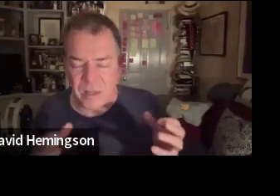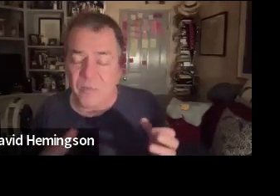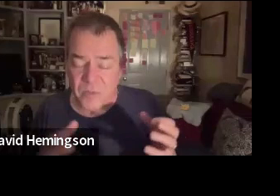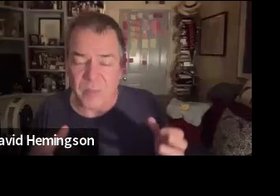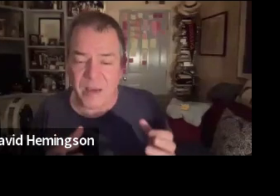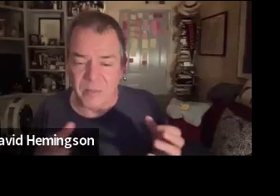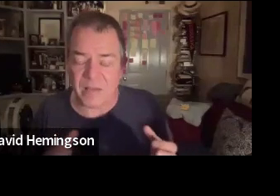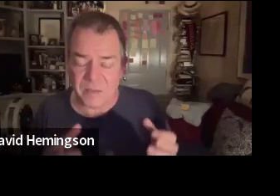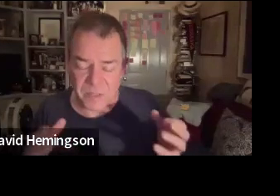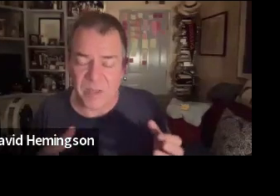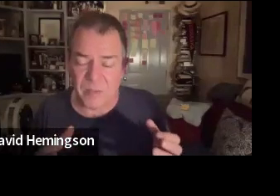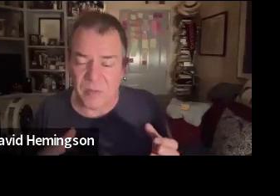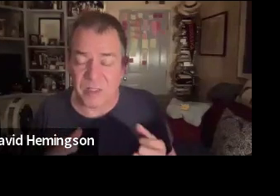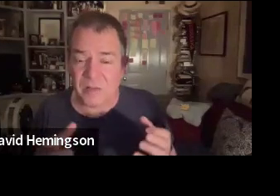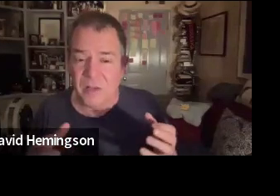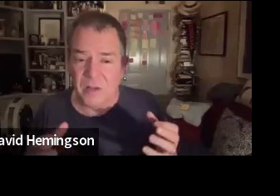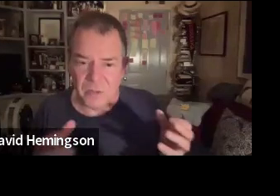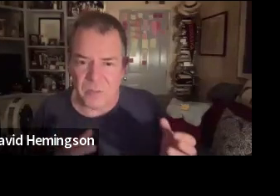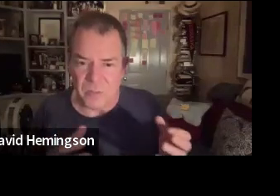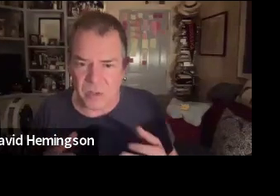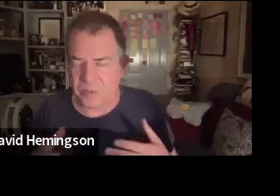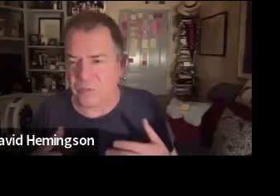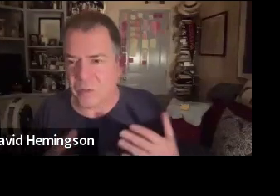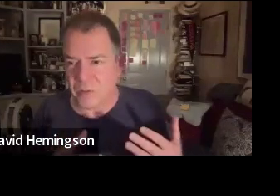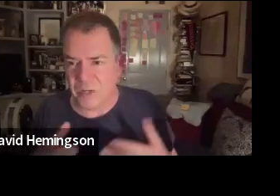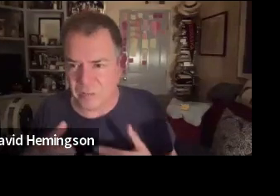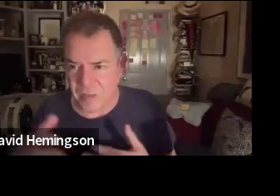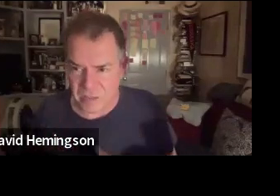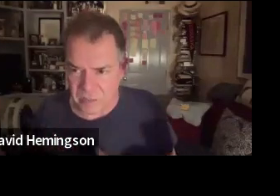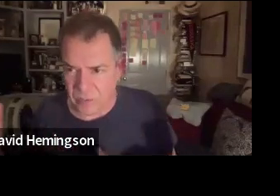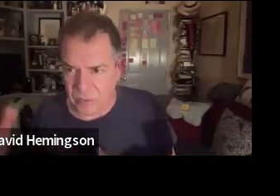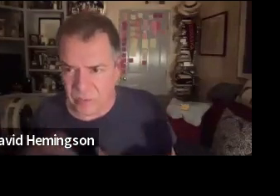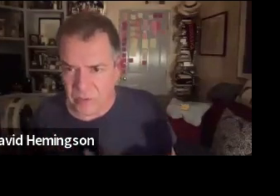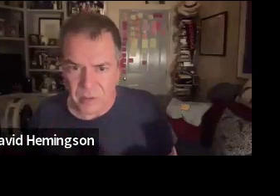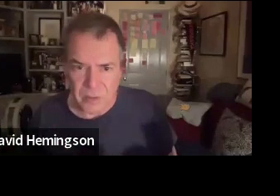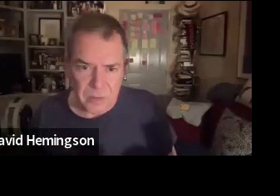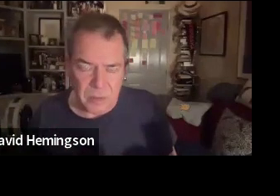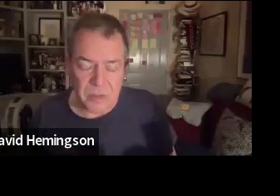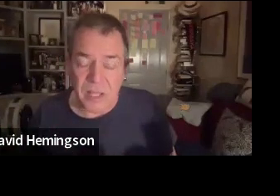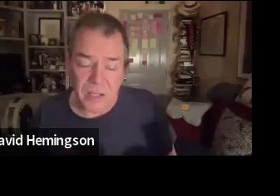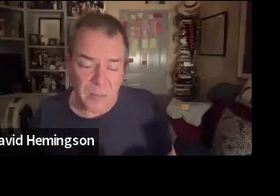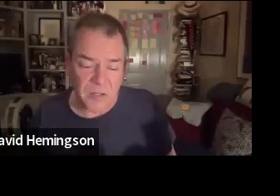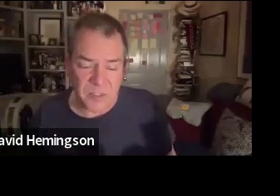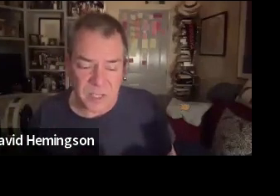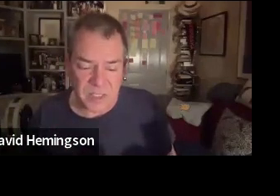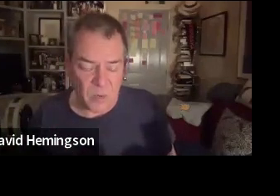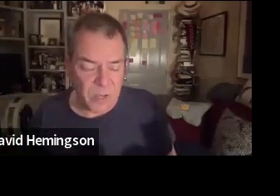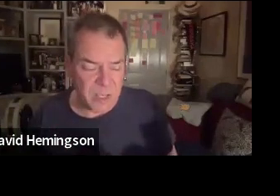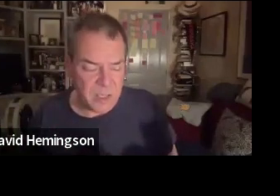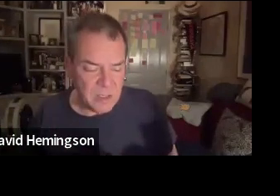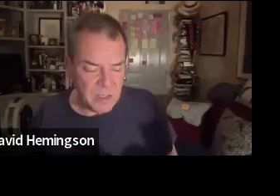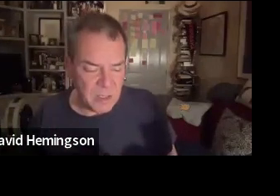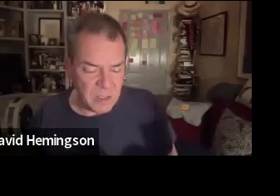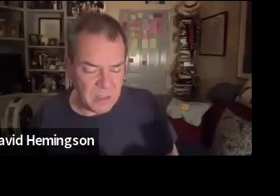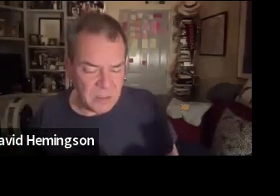I wanted for them to have lives and for them to have moments, and then for those moments to also inform our opinion of Angus going forward, right? So the helicopter comes and takes them